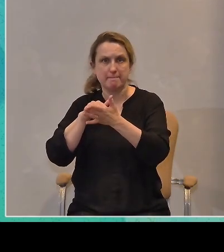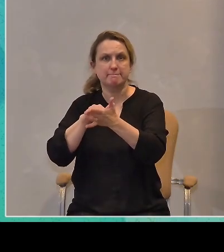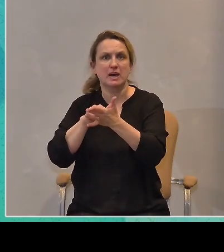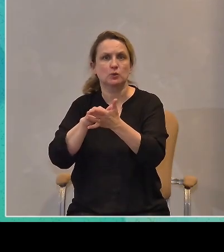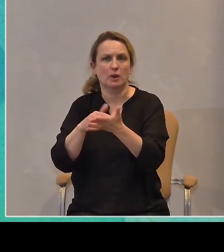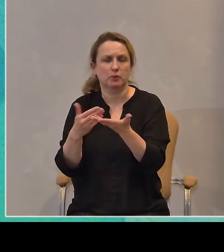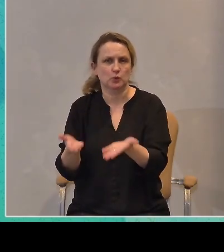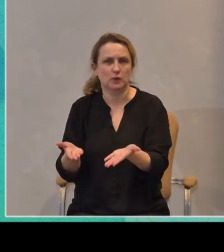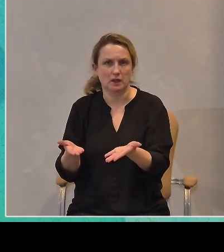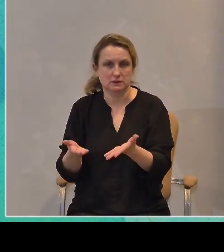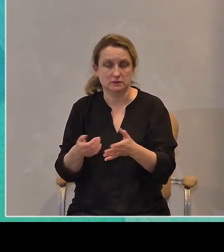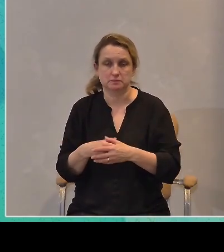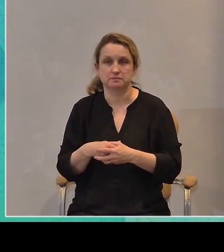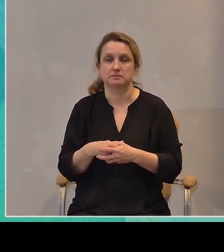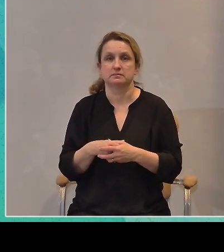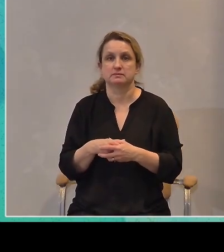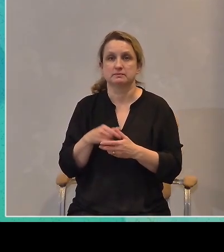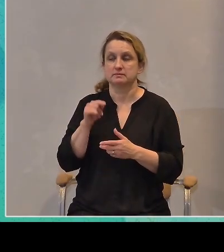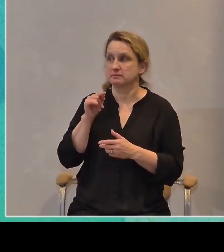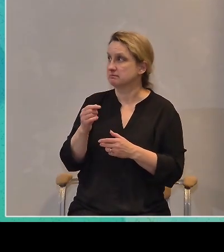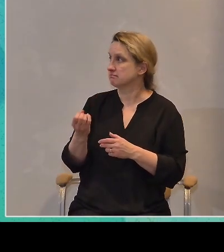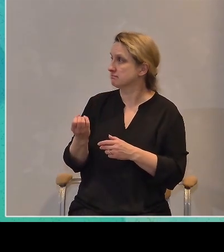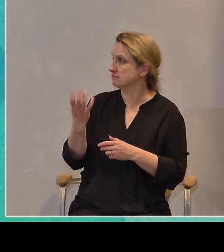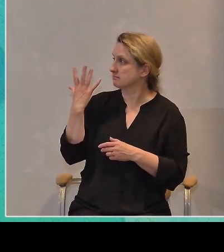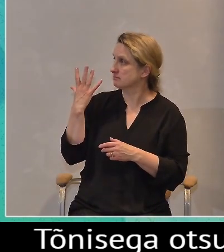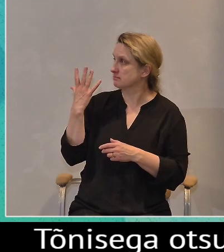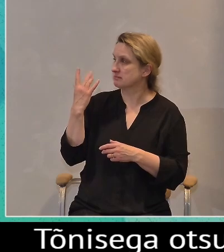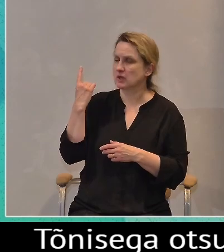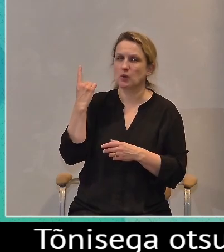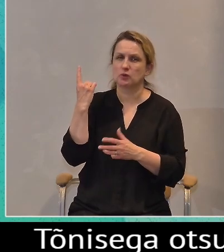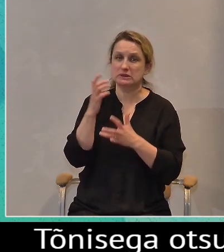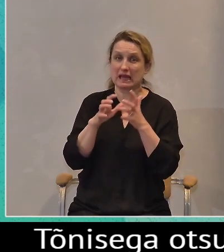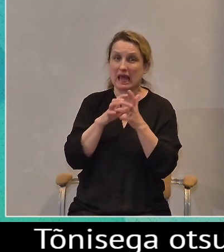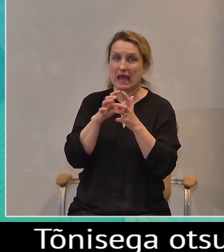the functioning of this gene.